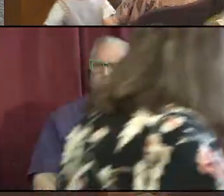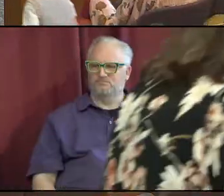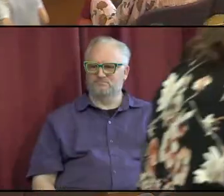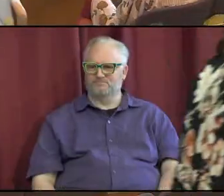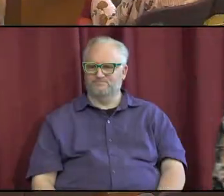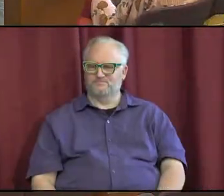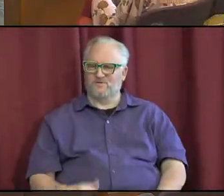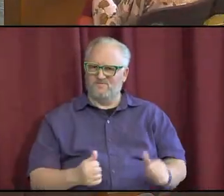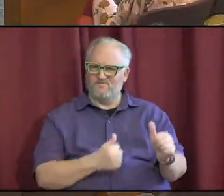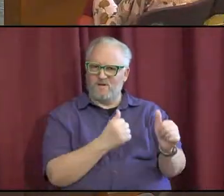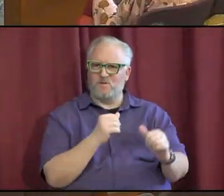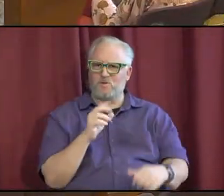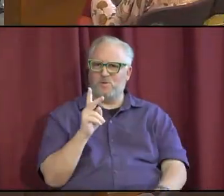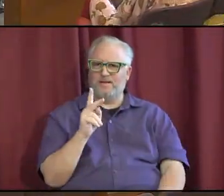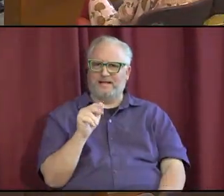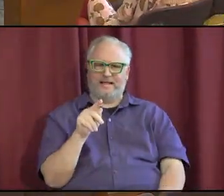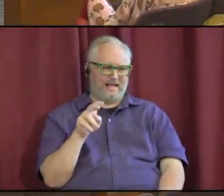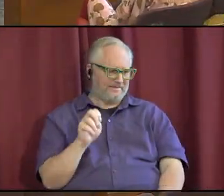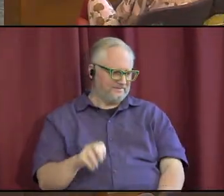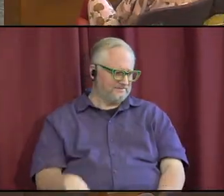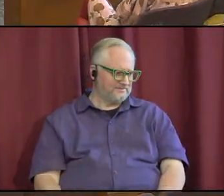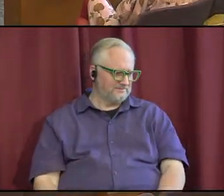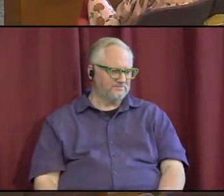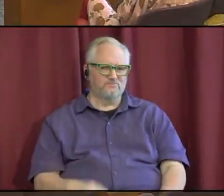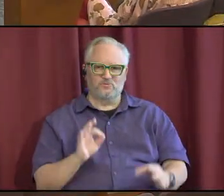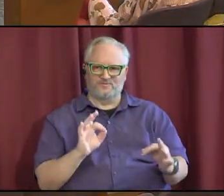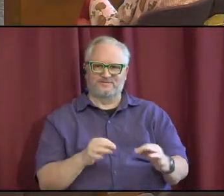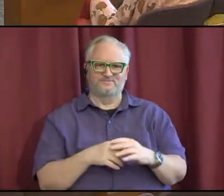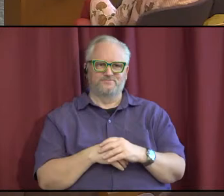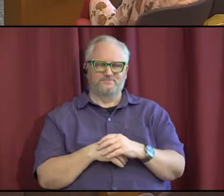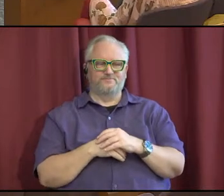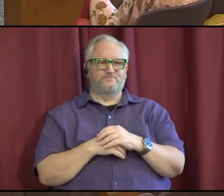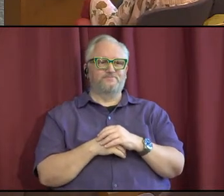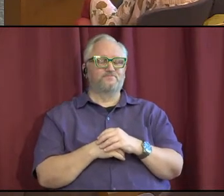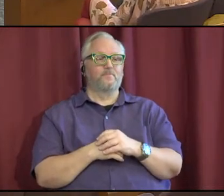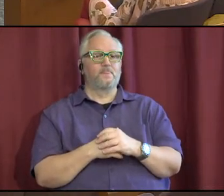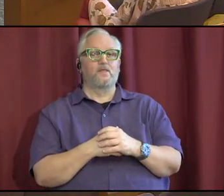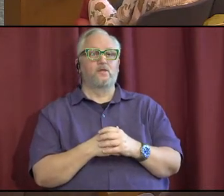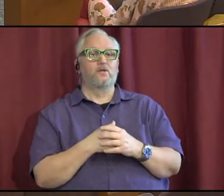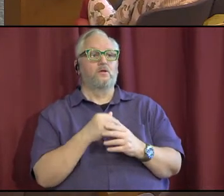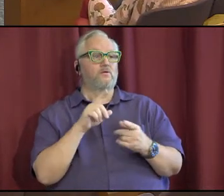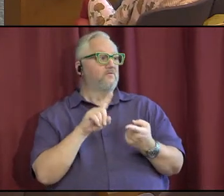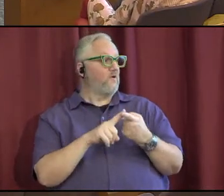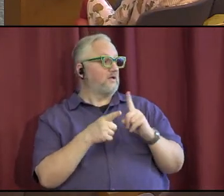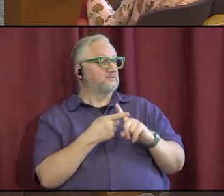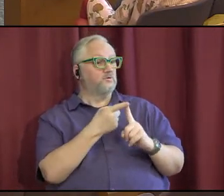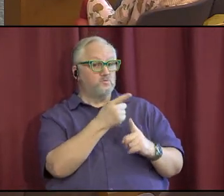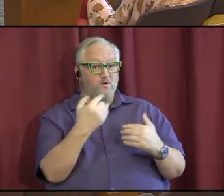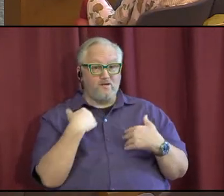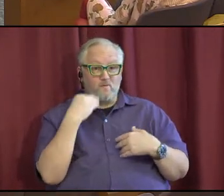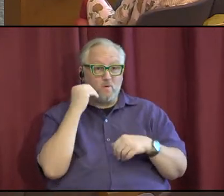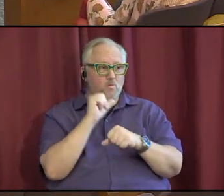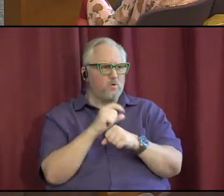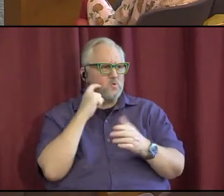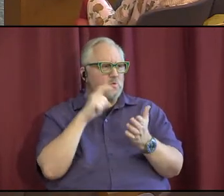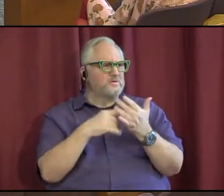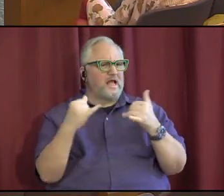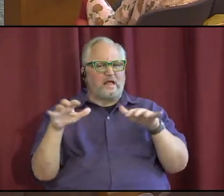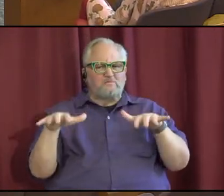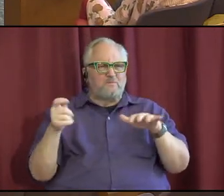Follow Miss Kate this way. There you go. Perfect. So you have some homework, friends. As you may have noticed, it's kind of rainy.